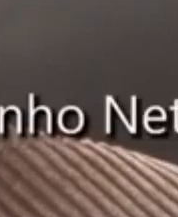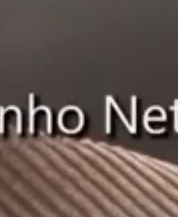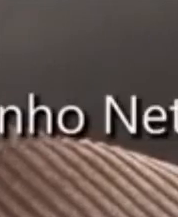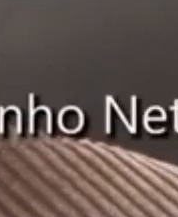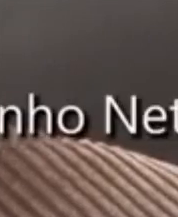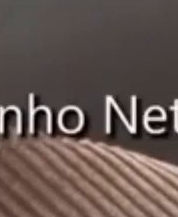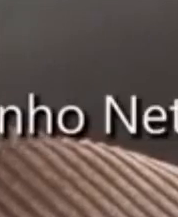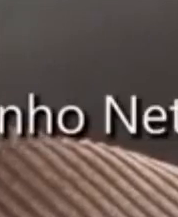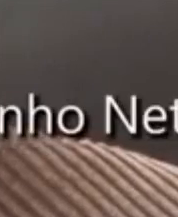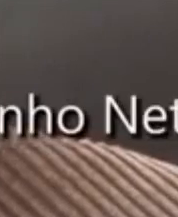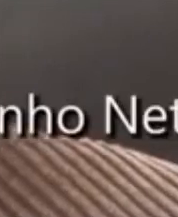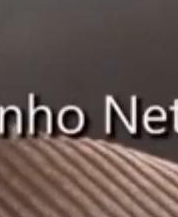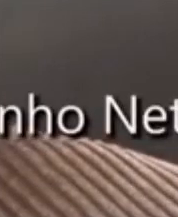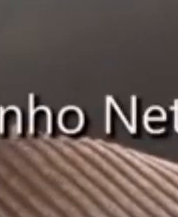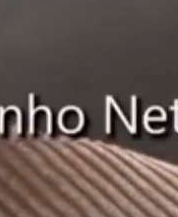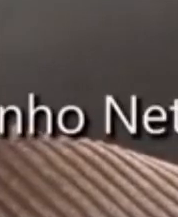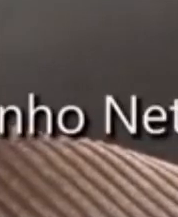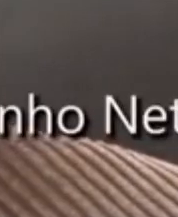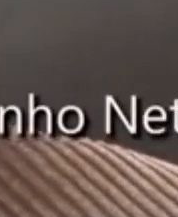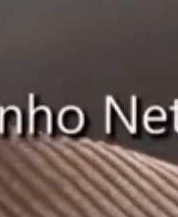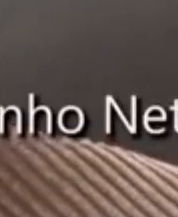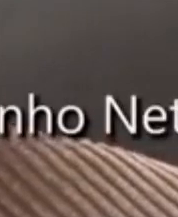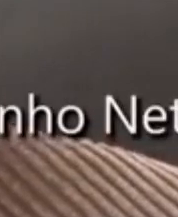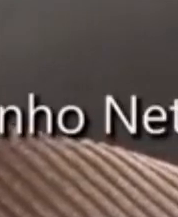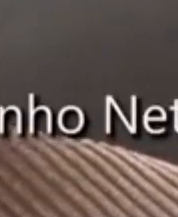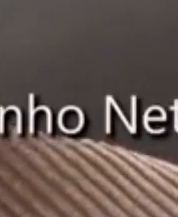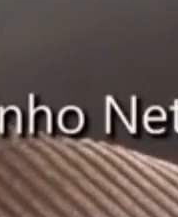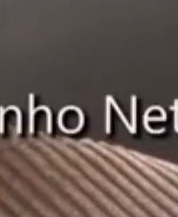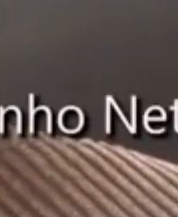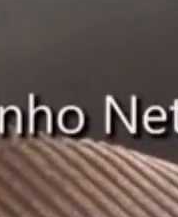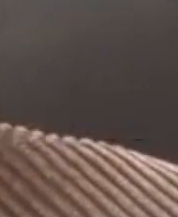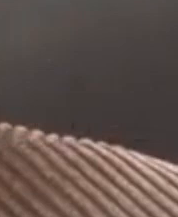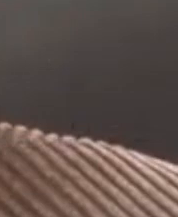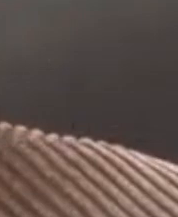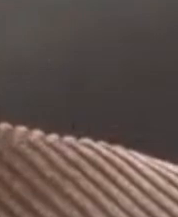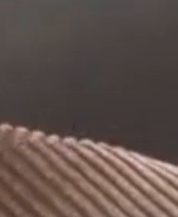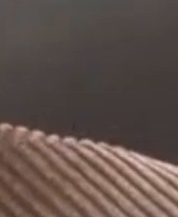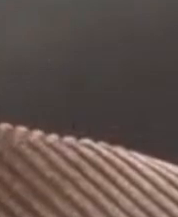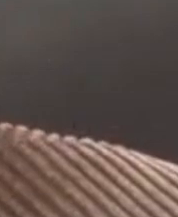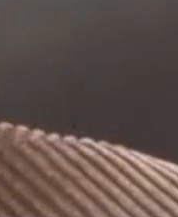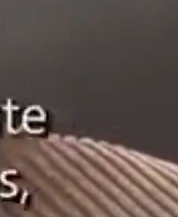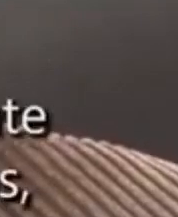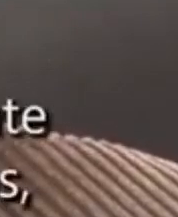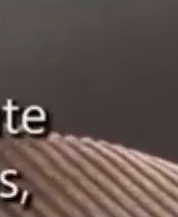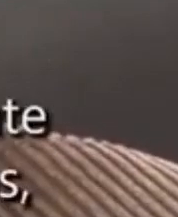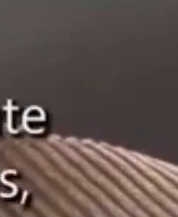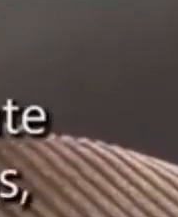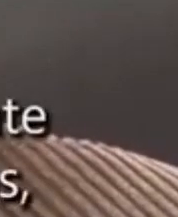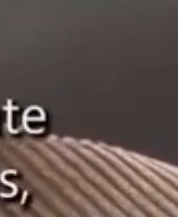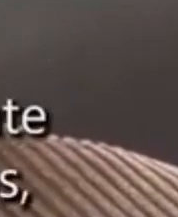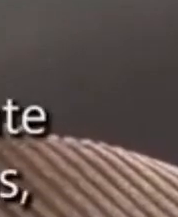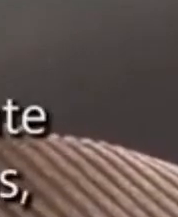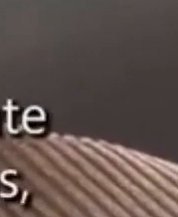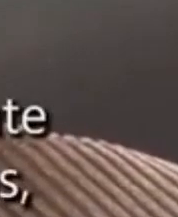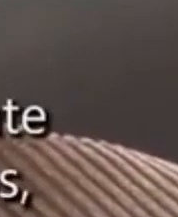Comandant Dr. Antonio Agostinho Neto of the MPLA, followed